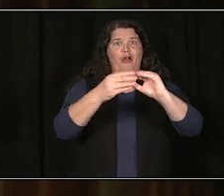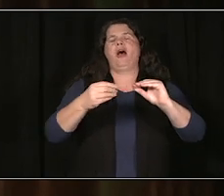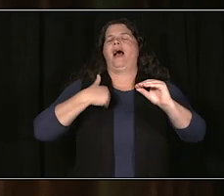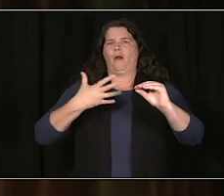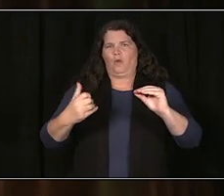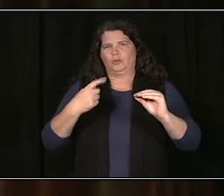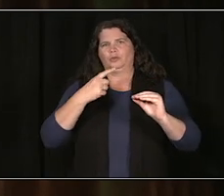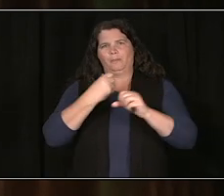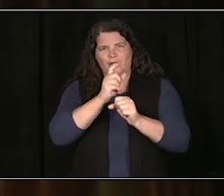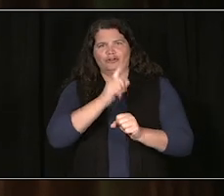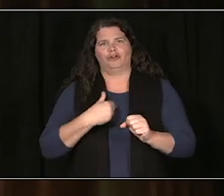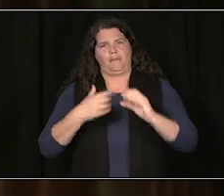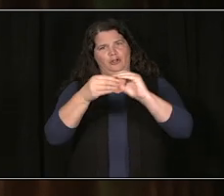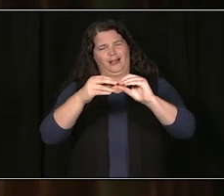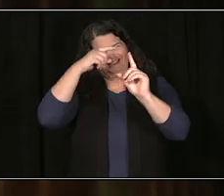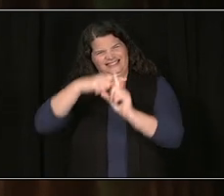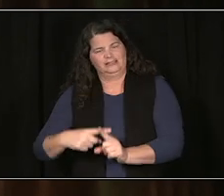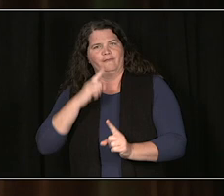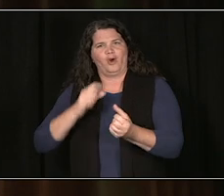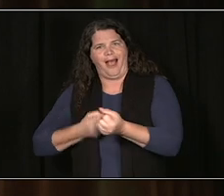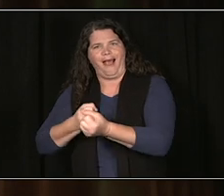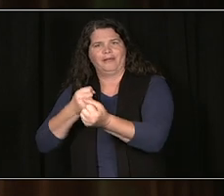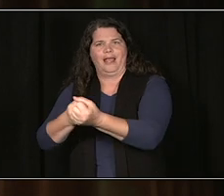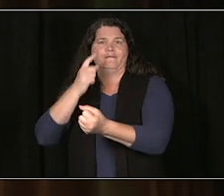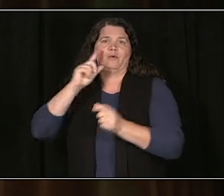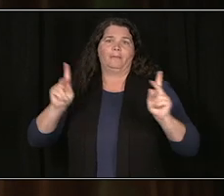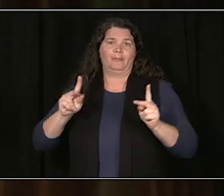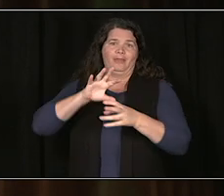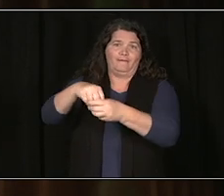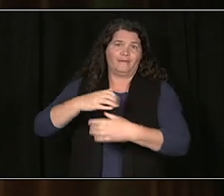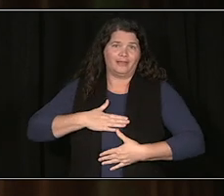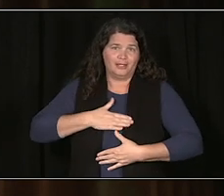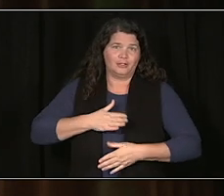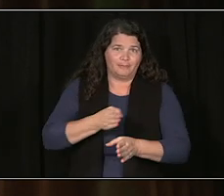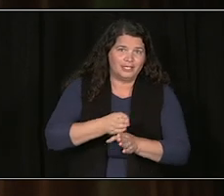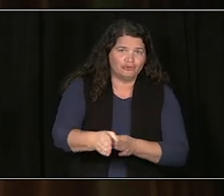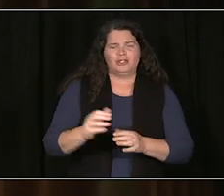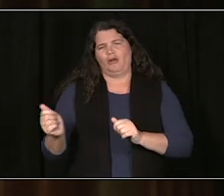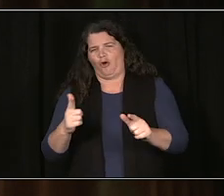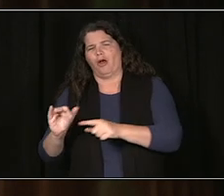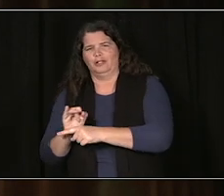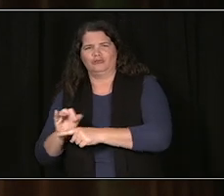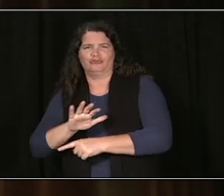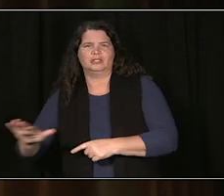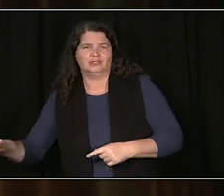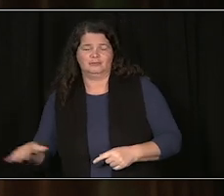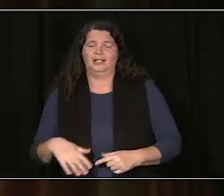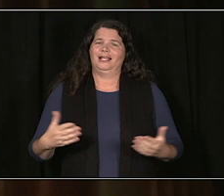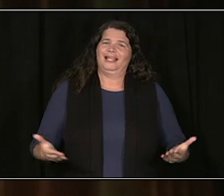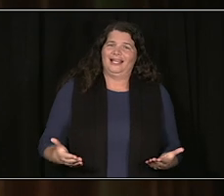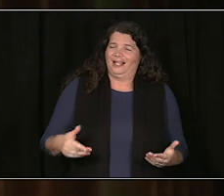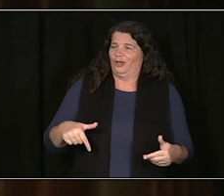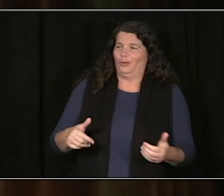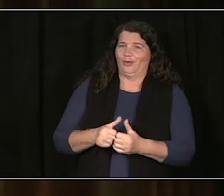entertainment industry and diversity in all industry. And with Starz and the MPA, I am so glad to be